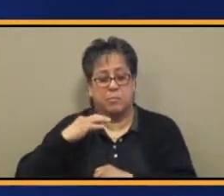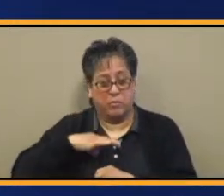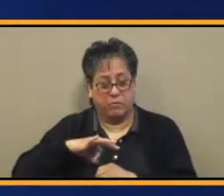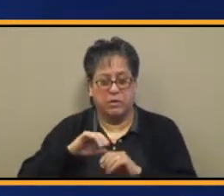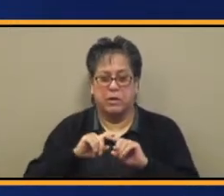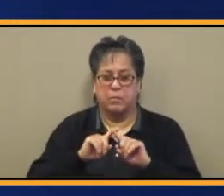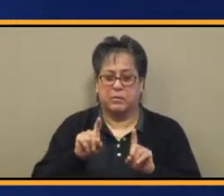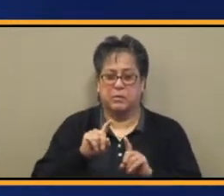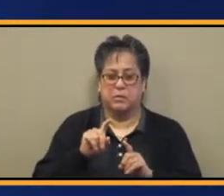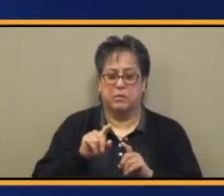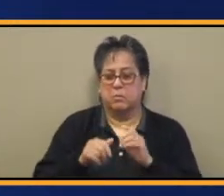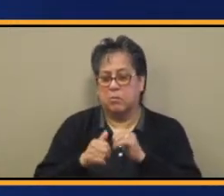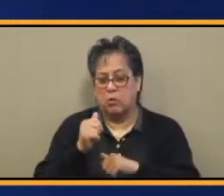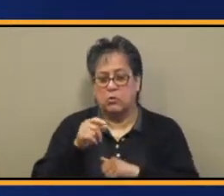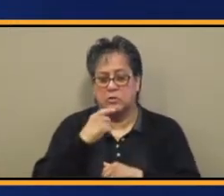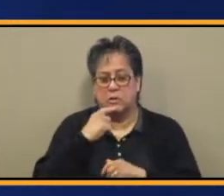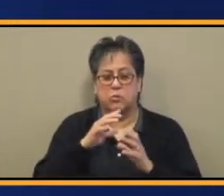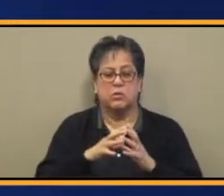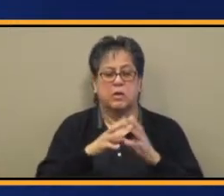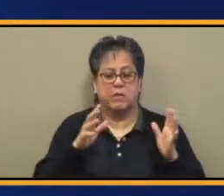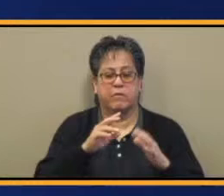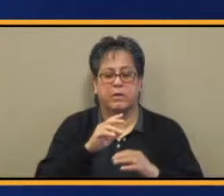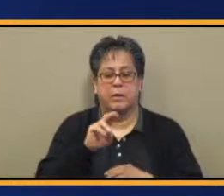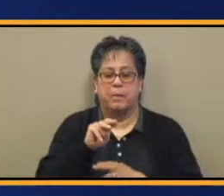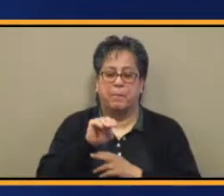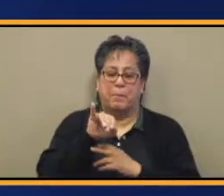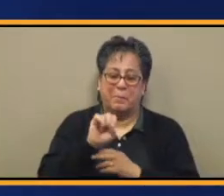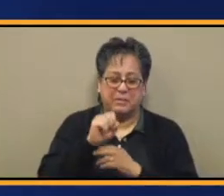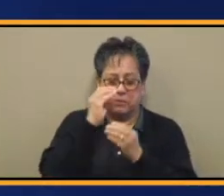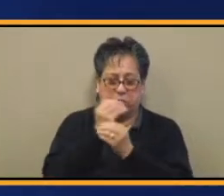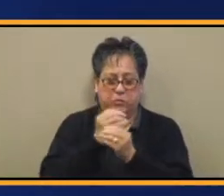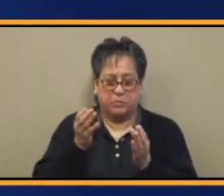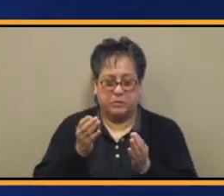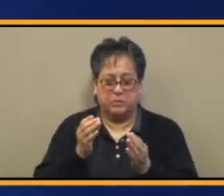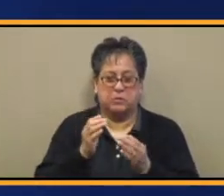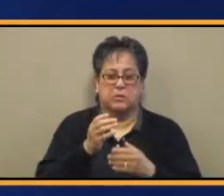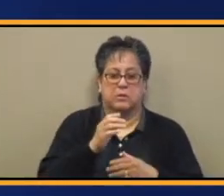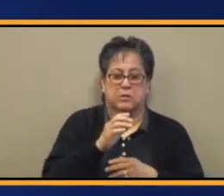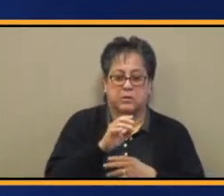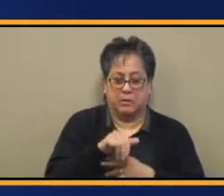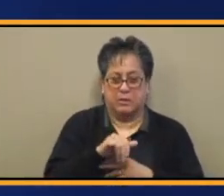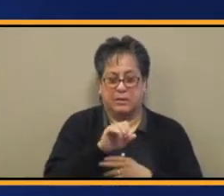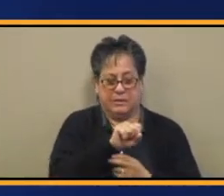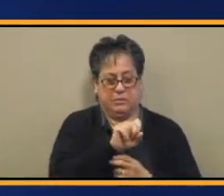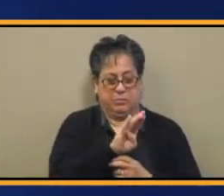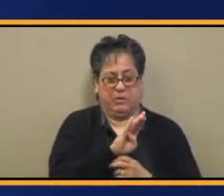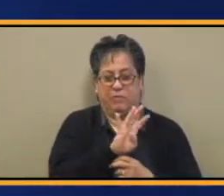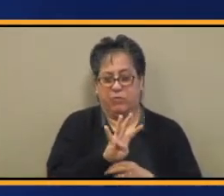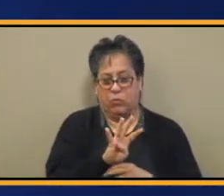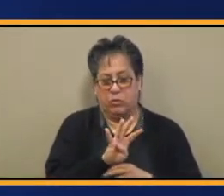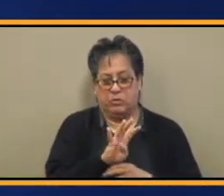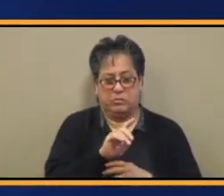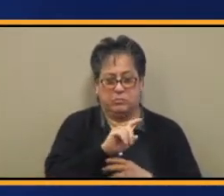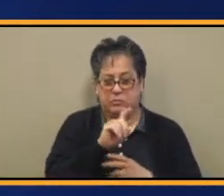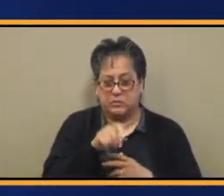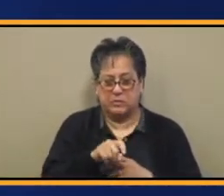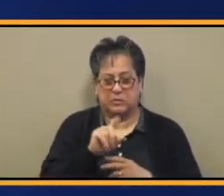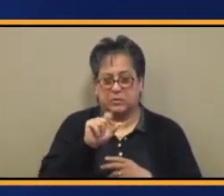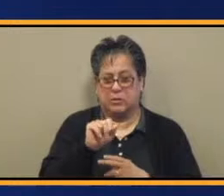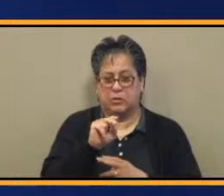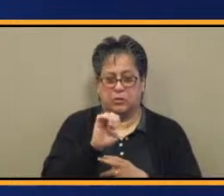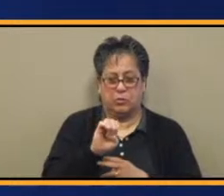was a consensus that there was a lot of misinformation. Now with the unconstitutional SB4, Texas Lone